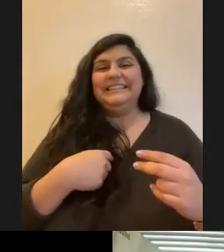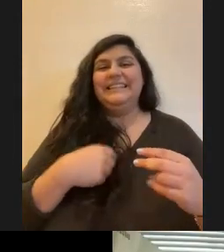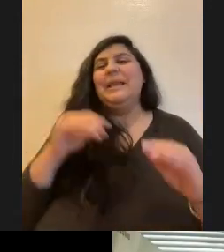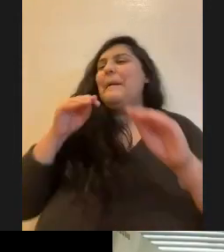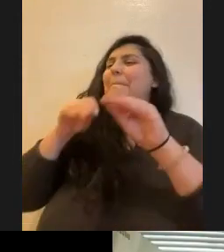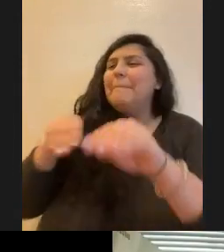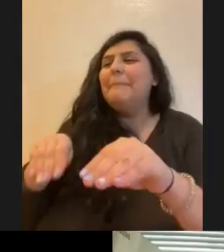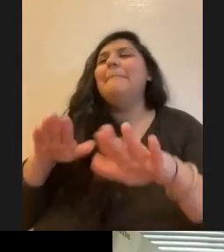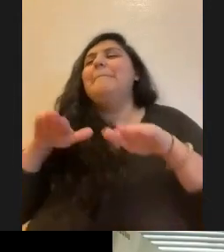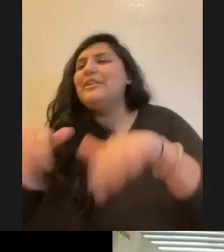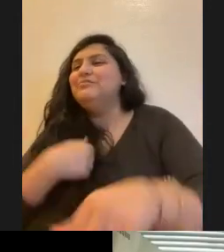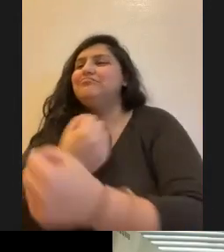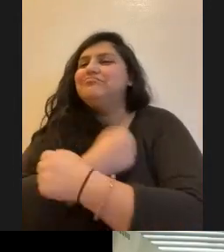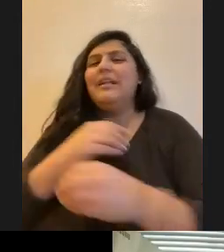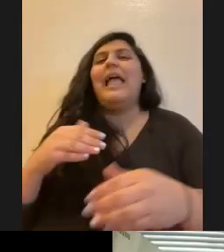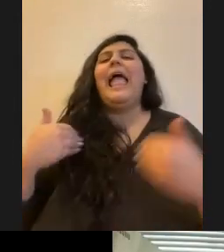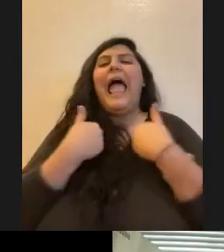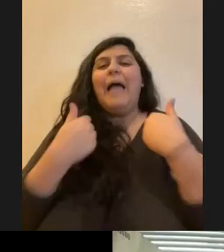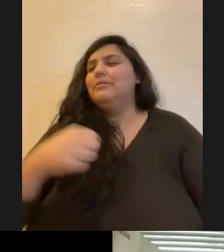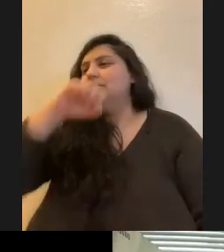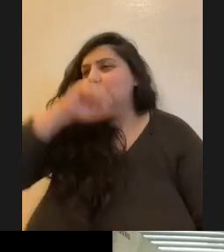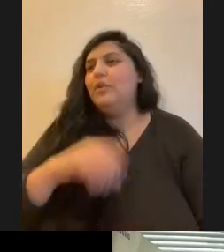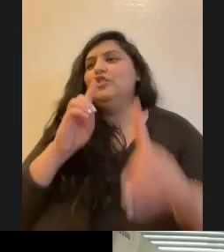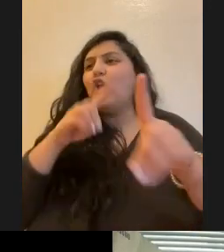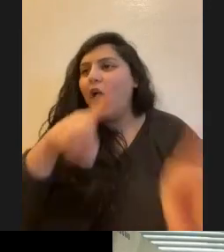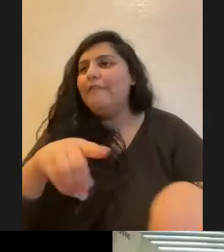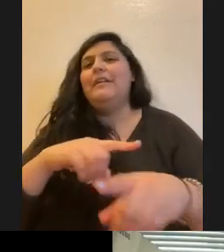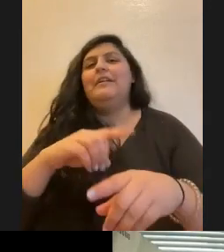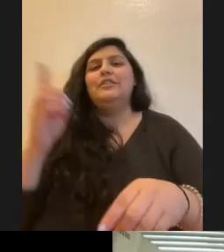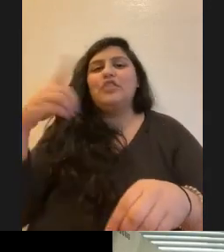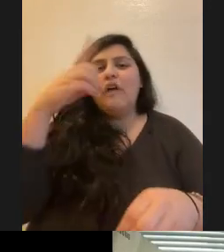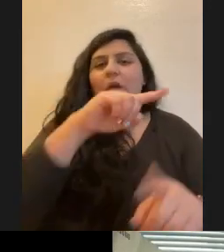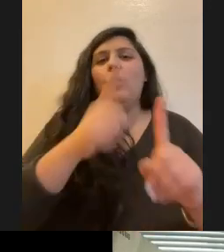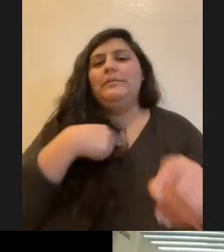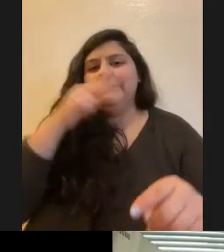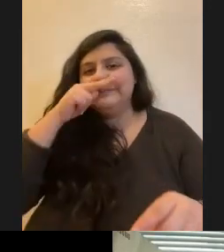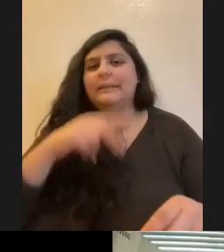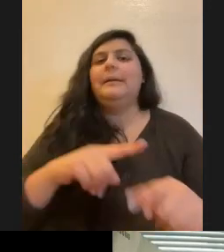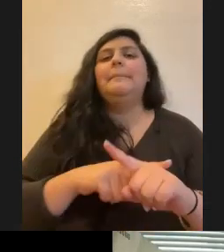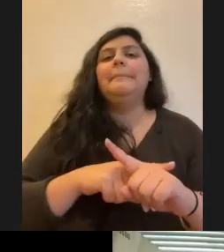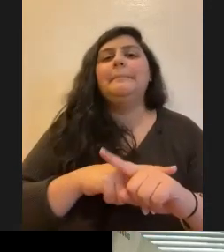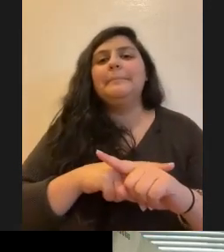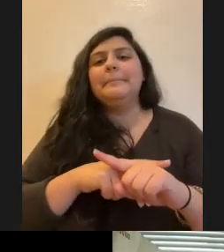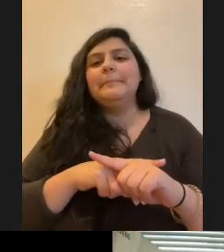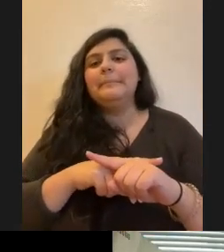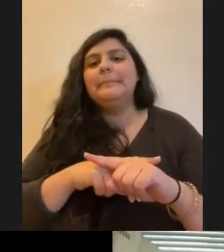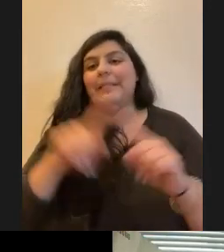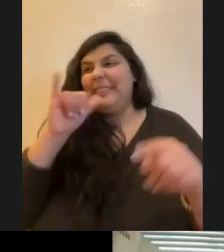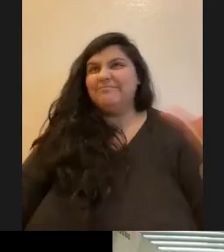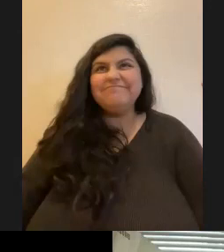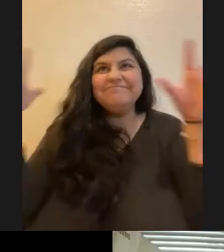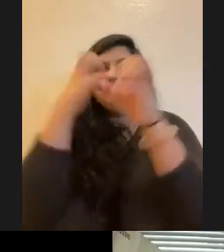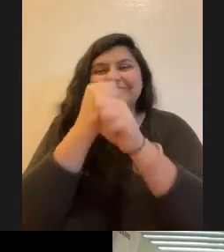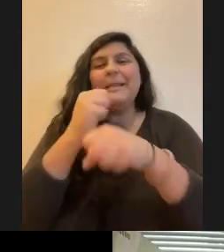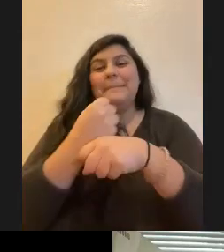love of ocean animals. I was a big dolphin person when I was a kid. That all together made it just like I just